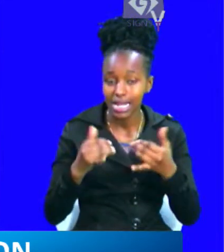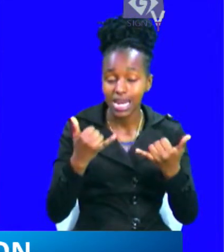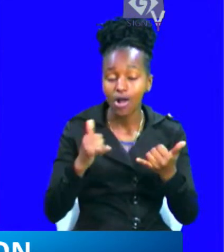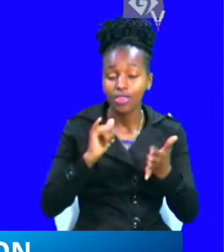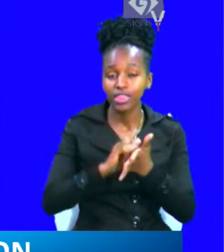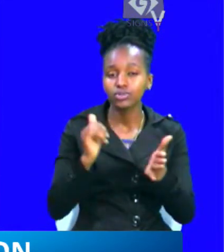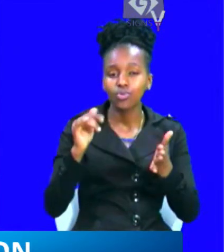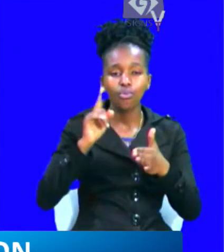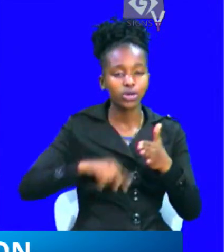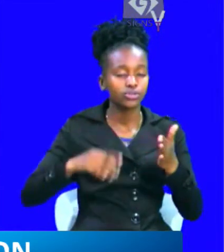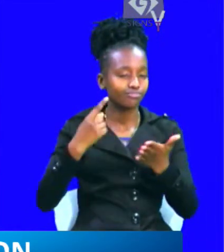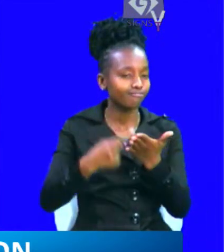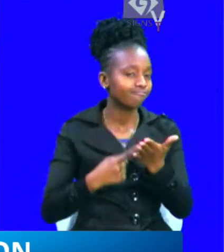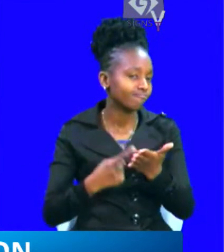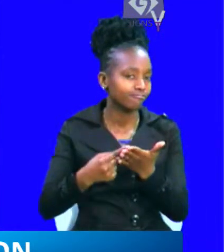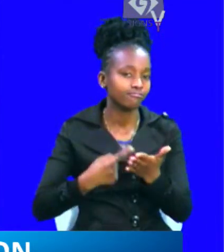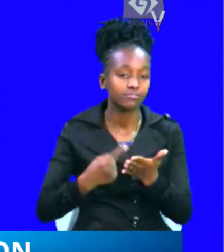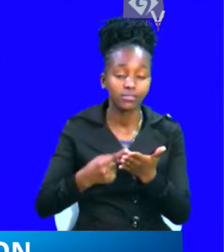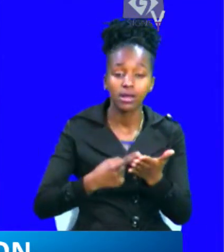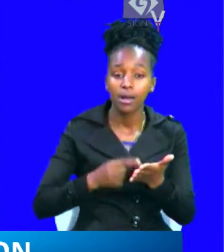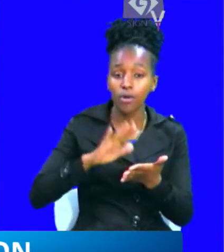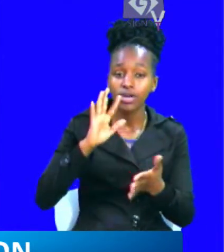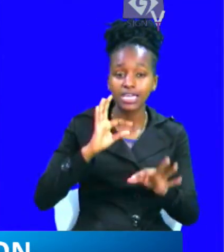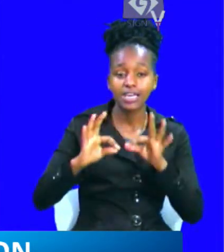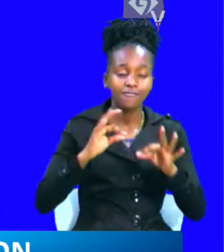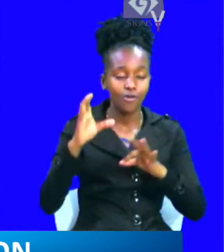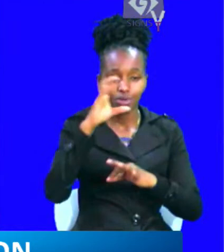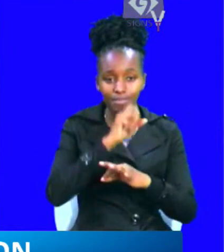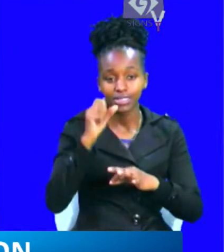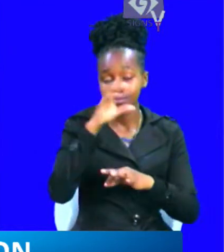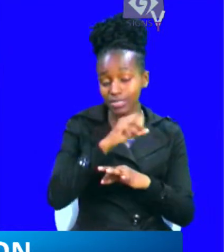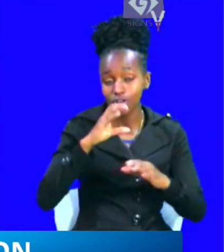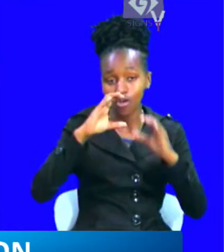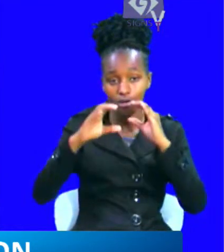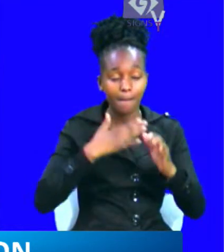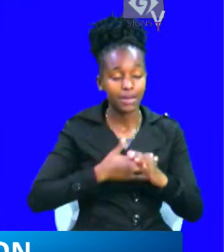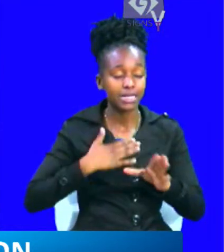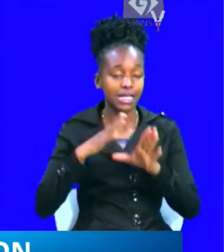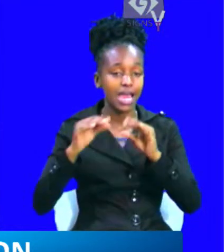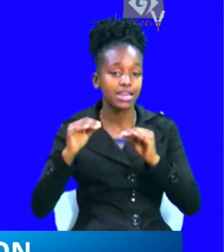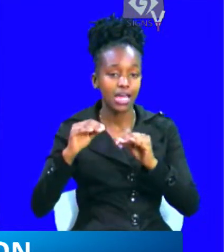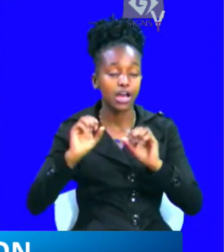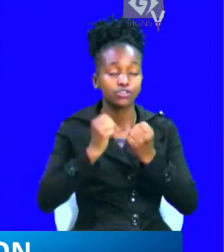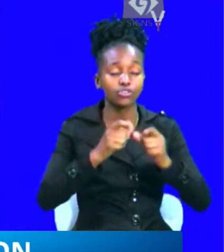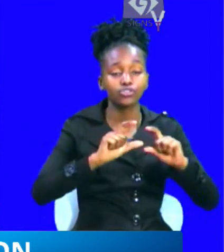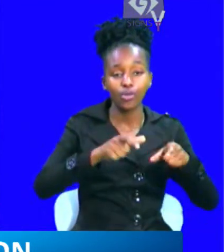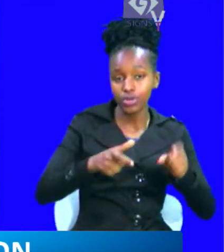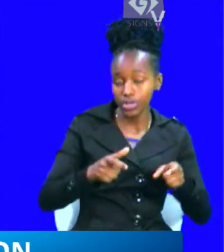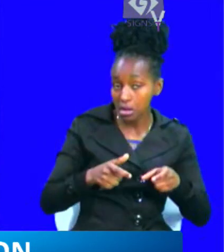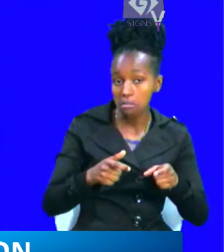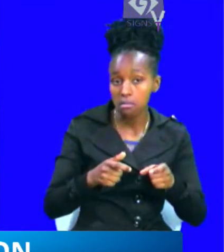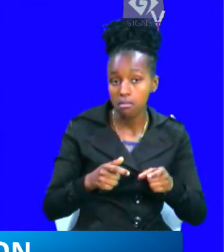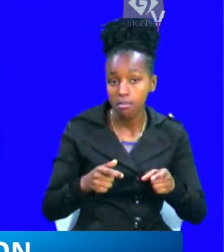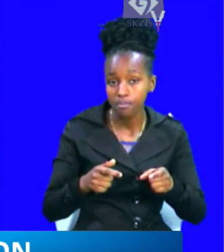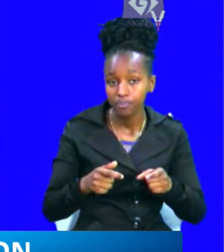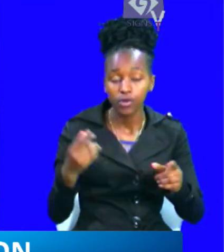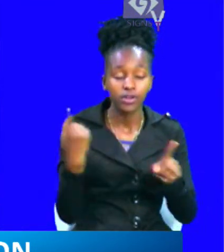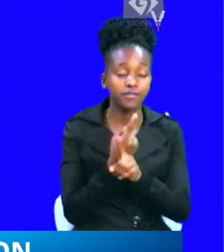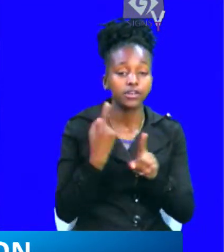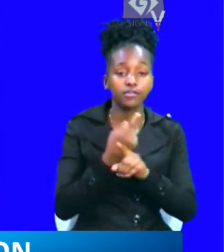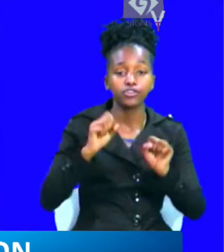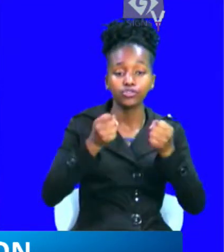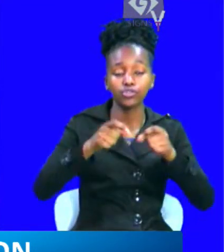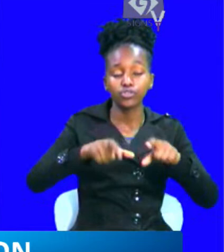talking about extensively. If you missed any of the conversations, you can find them on our social media platforms, that's or across platforms